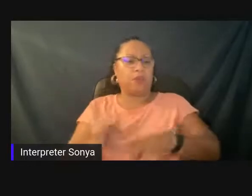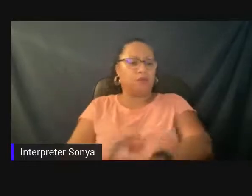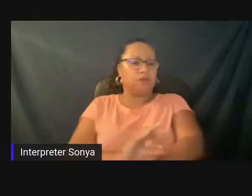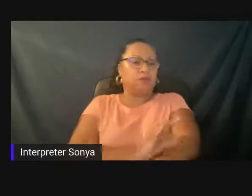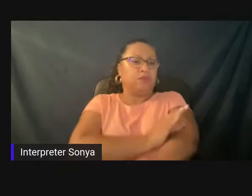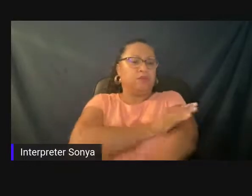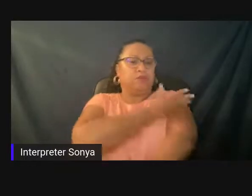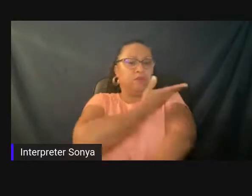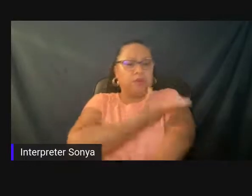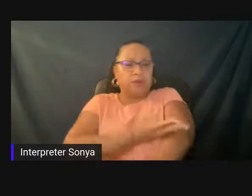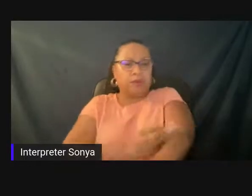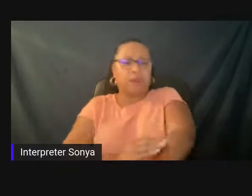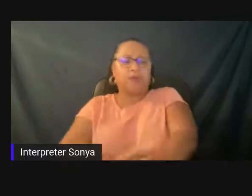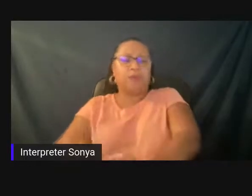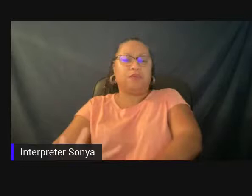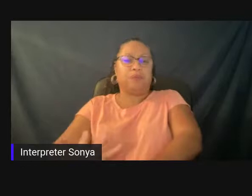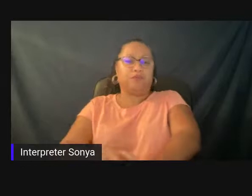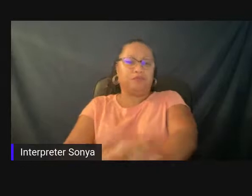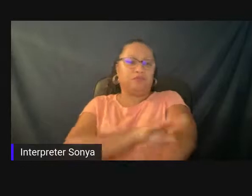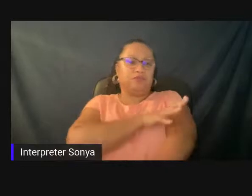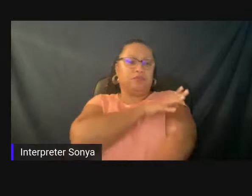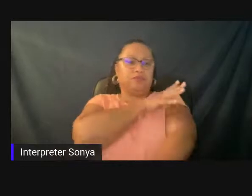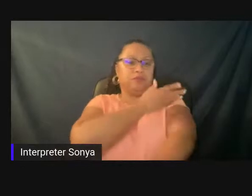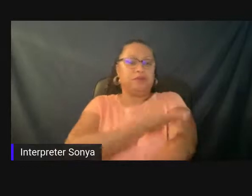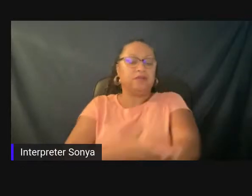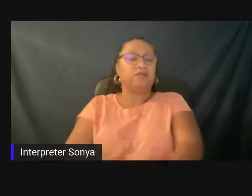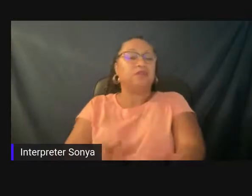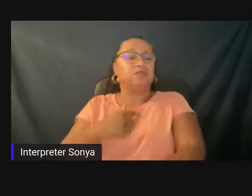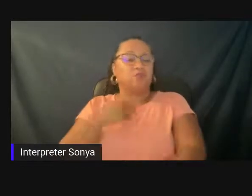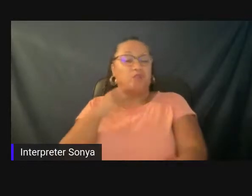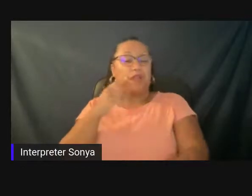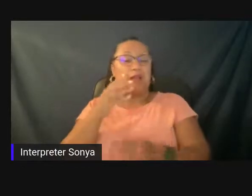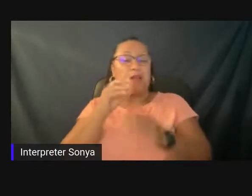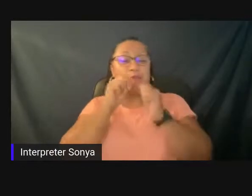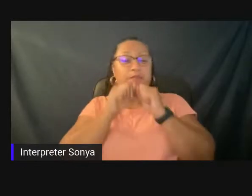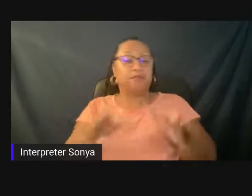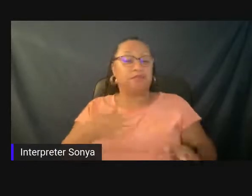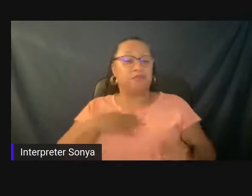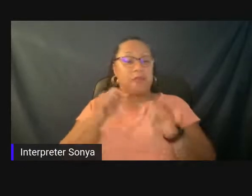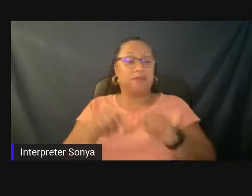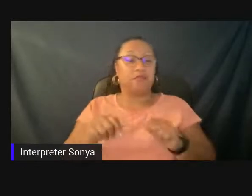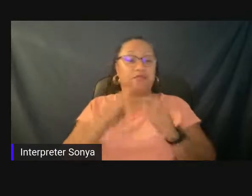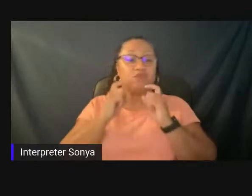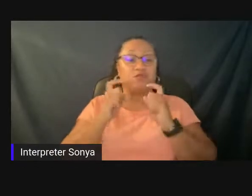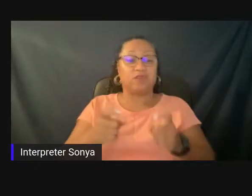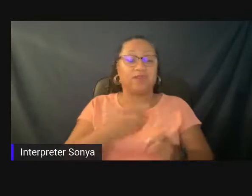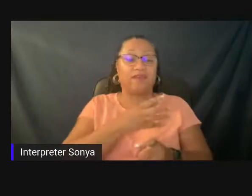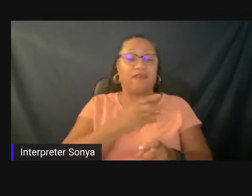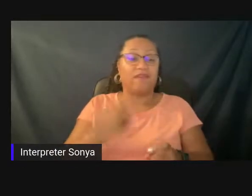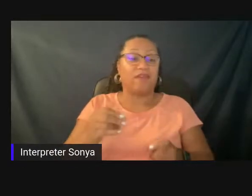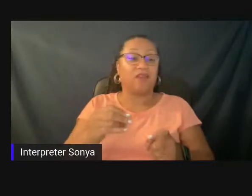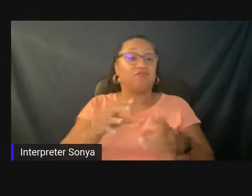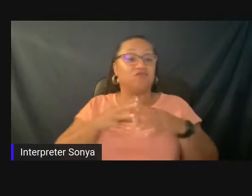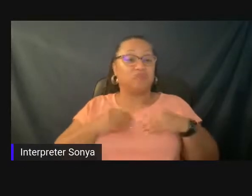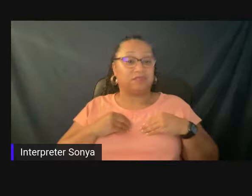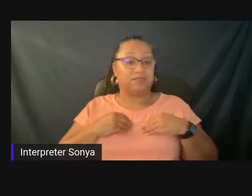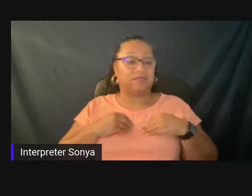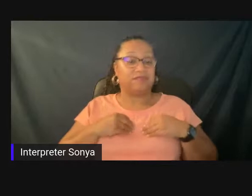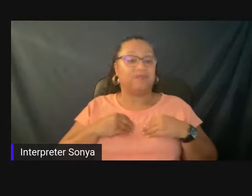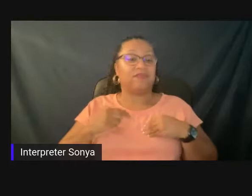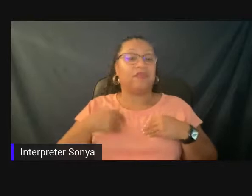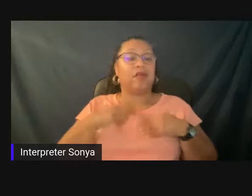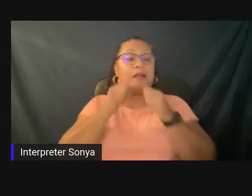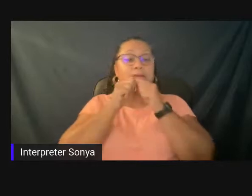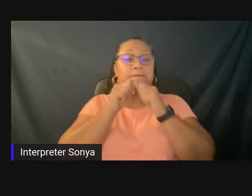ability to give and to receive. I bless my arms that do the work that is mine to